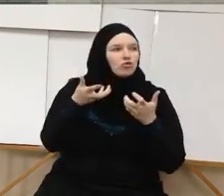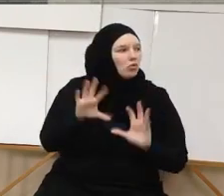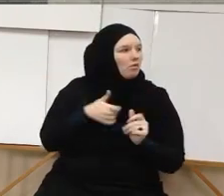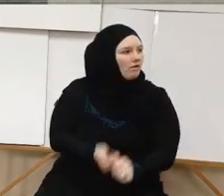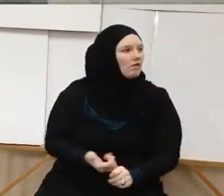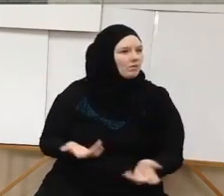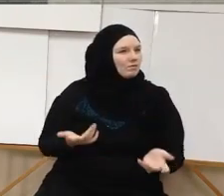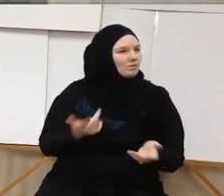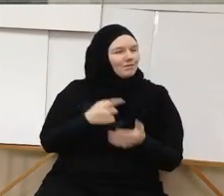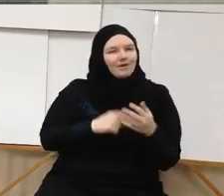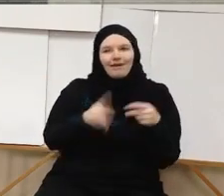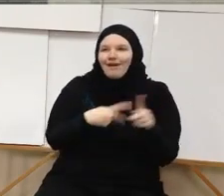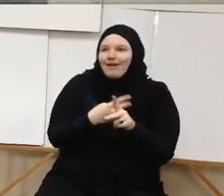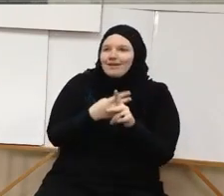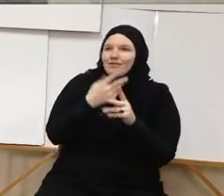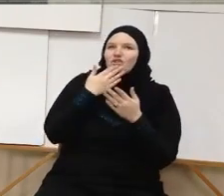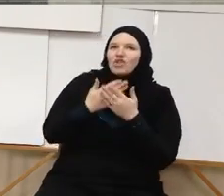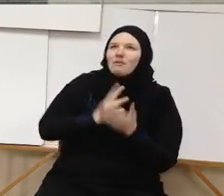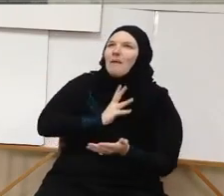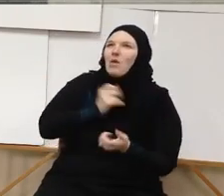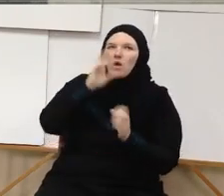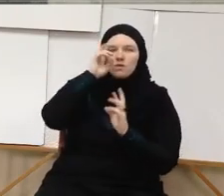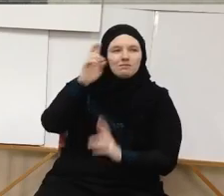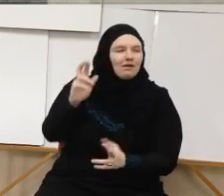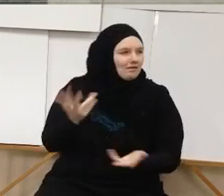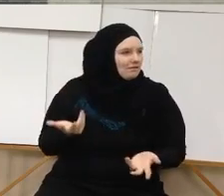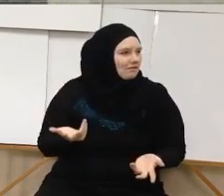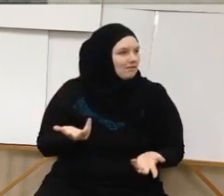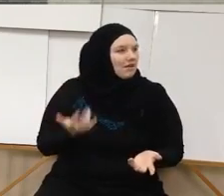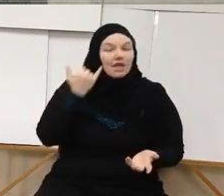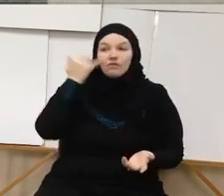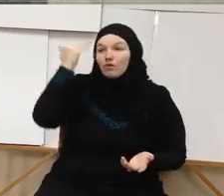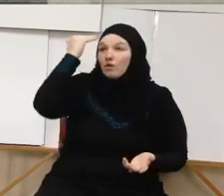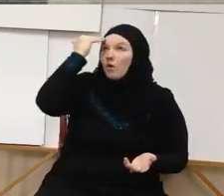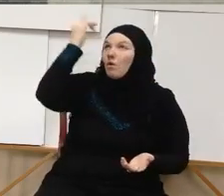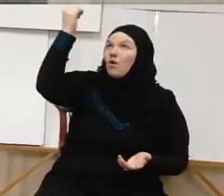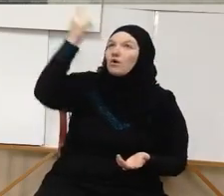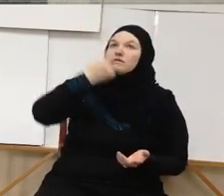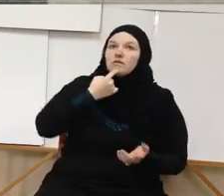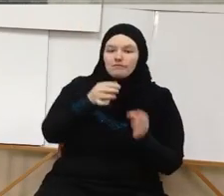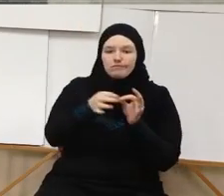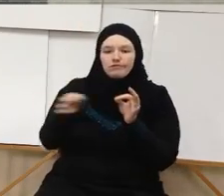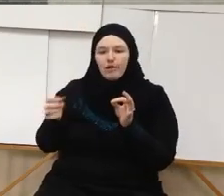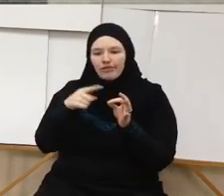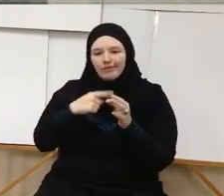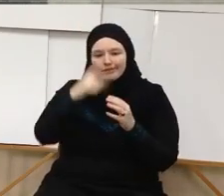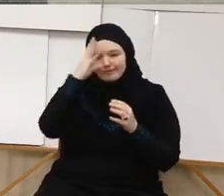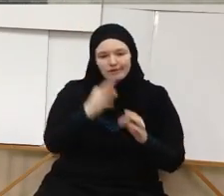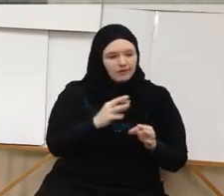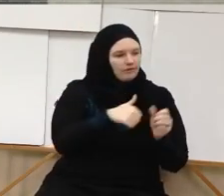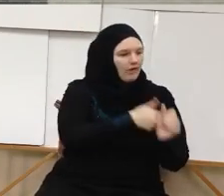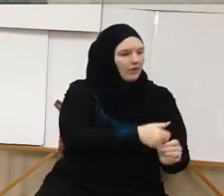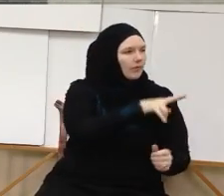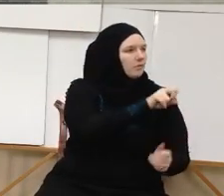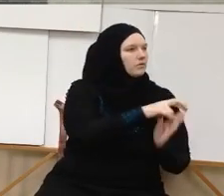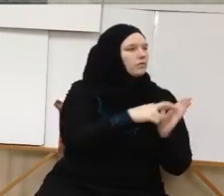this? What kind of good manners is this? When we know what Allah says. And then Allah says,